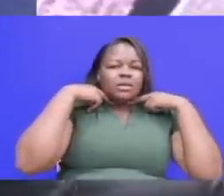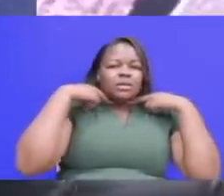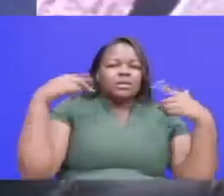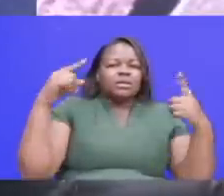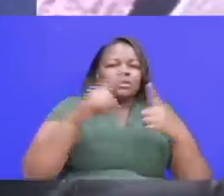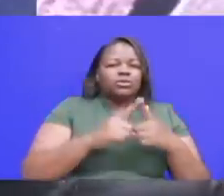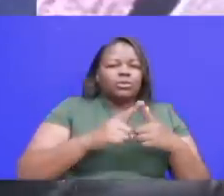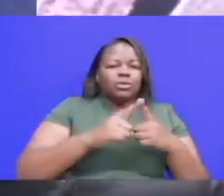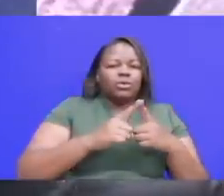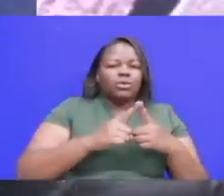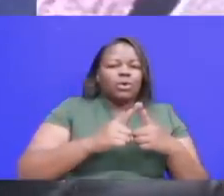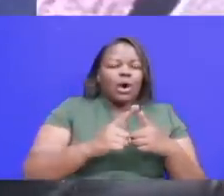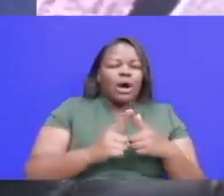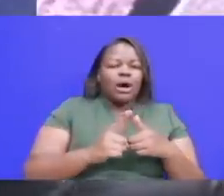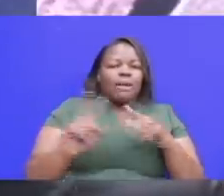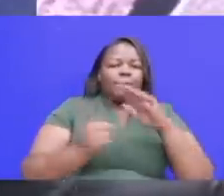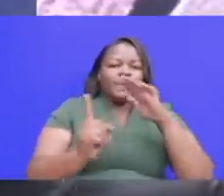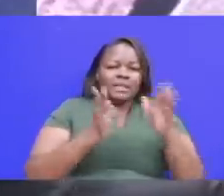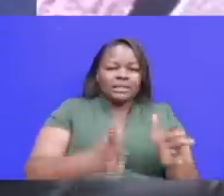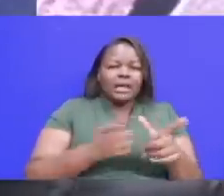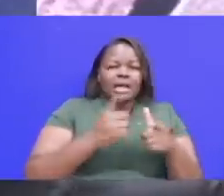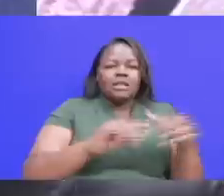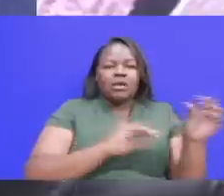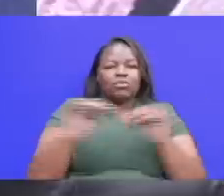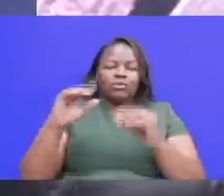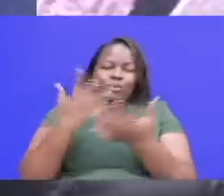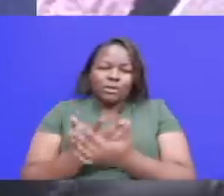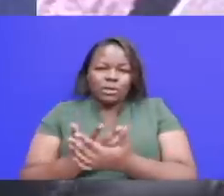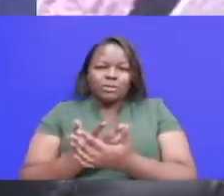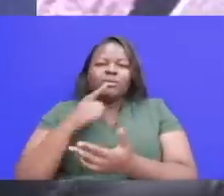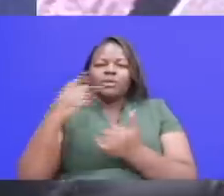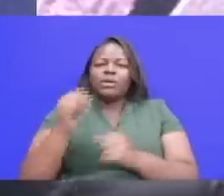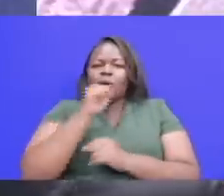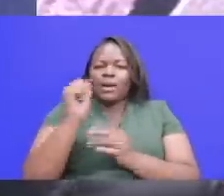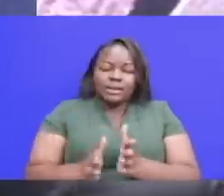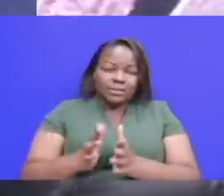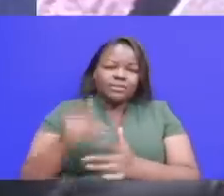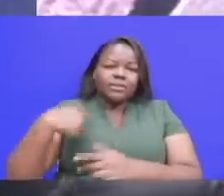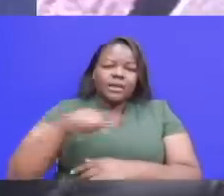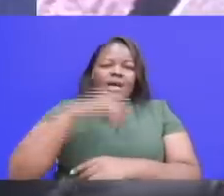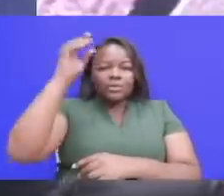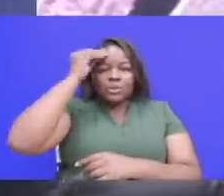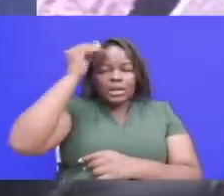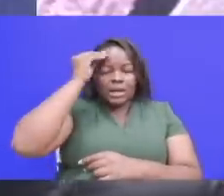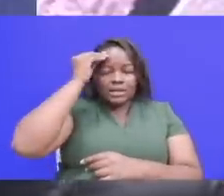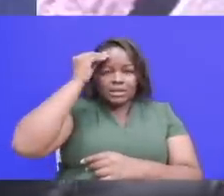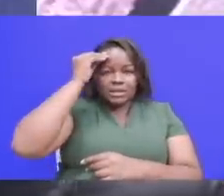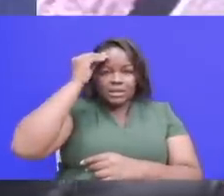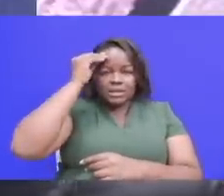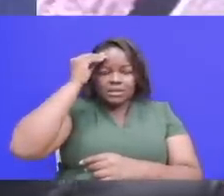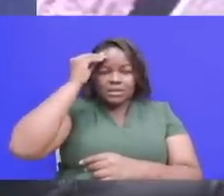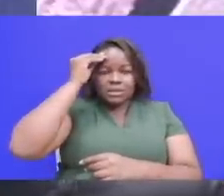prime minister. He went again to prison. Things like those. Yeah. Elder. We learn even